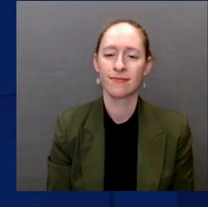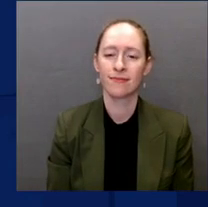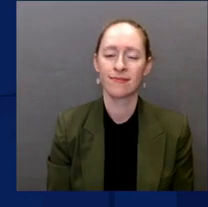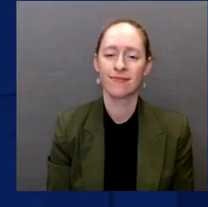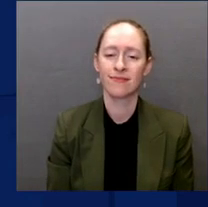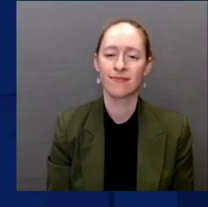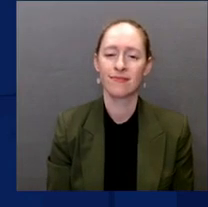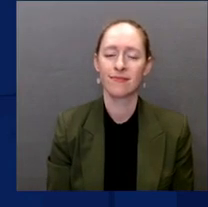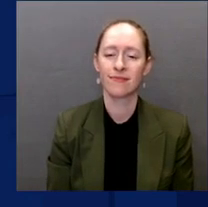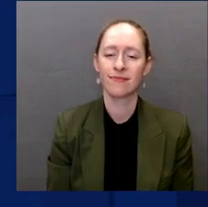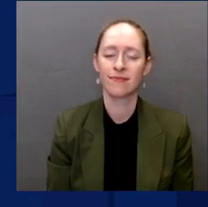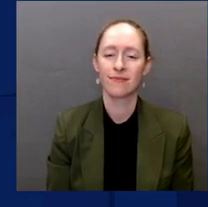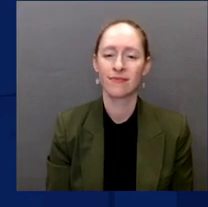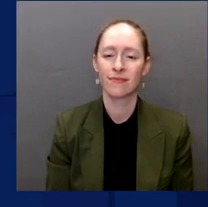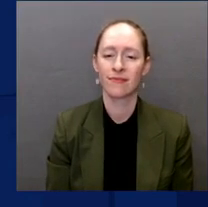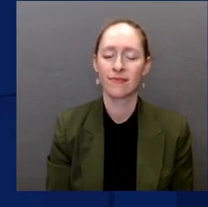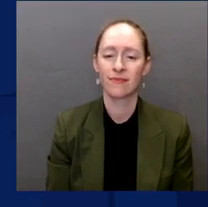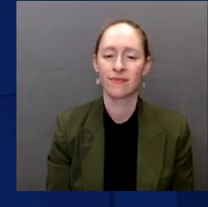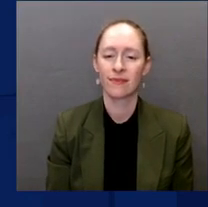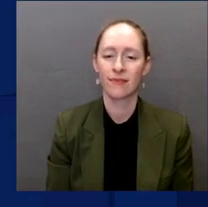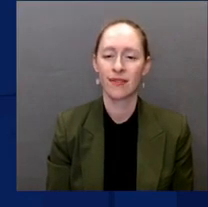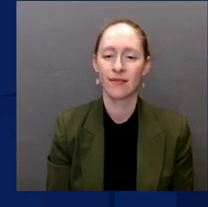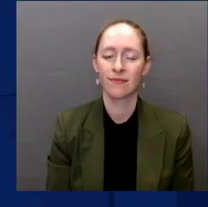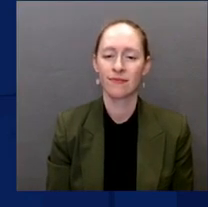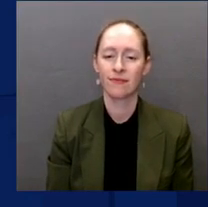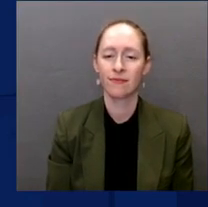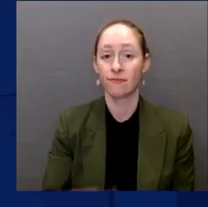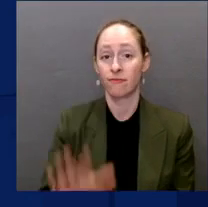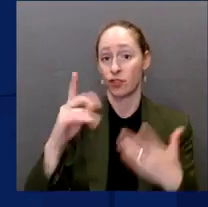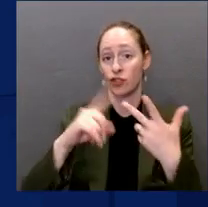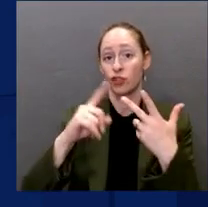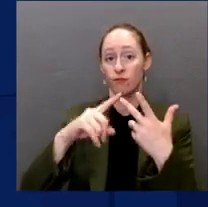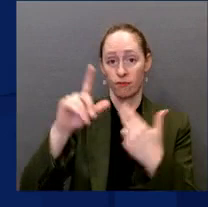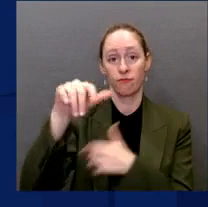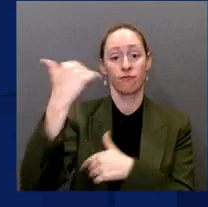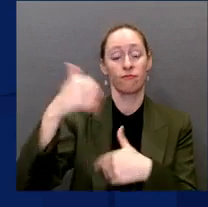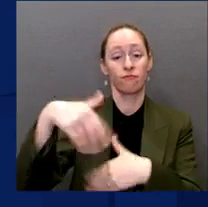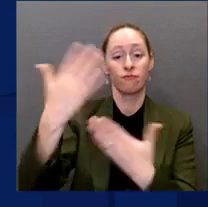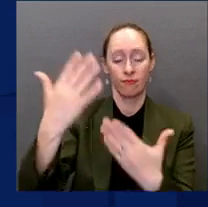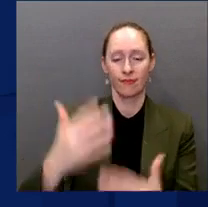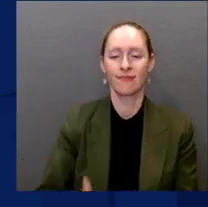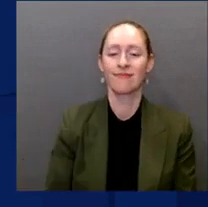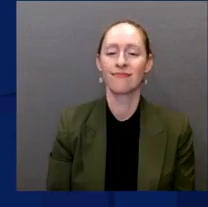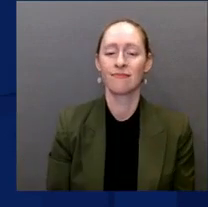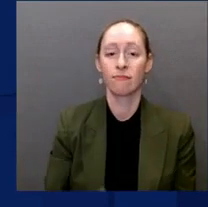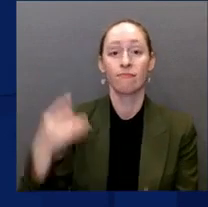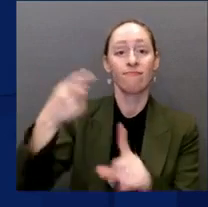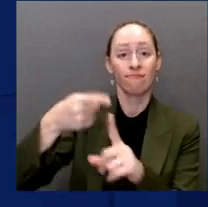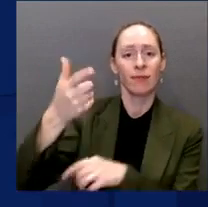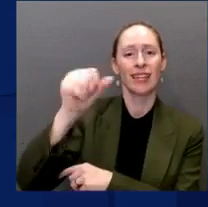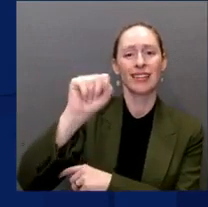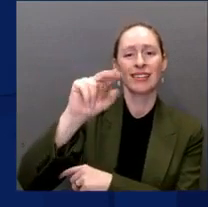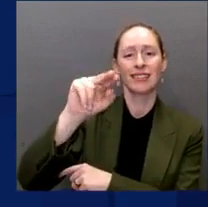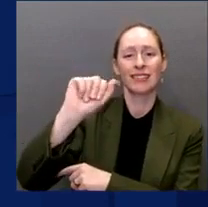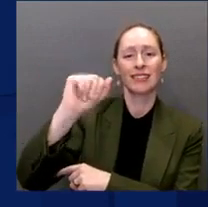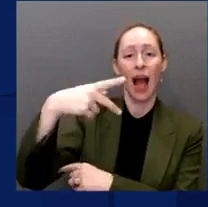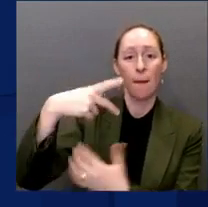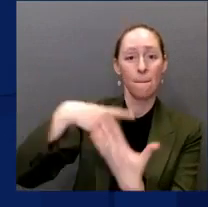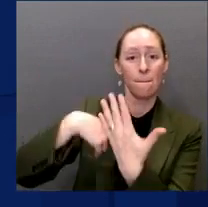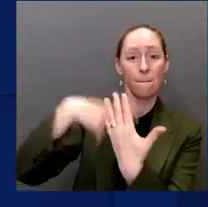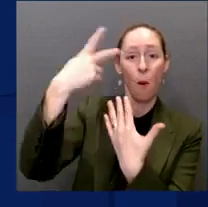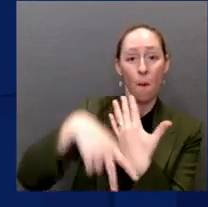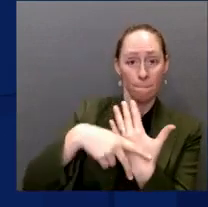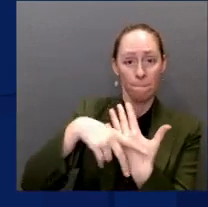incentives for healthy foods in SNAP and for boosting local food systems, which can create jobs and support local economies, especially in